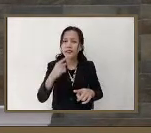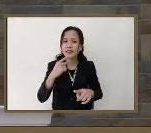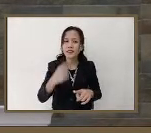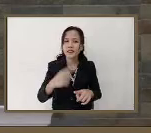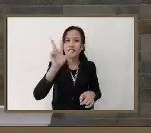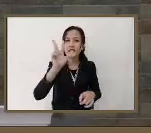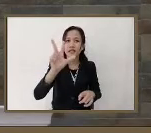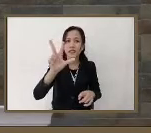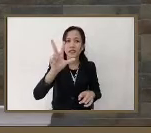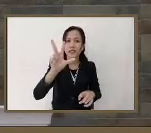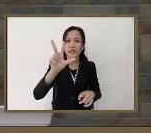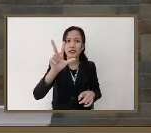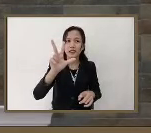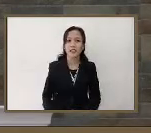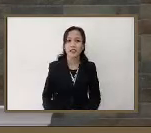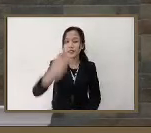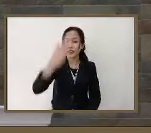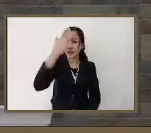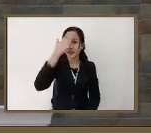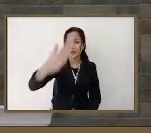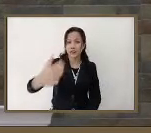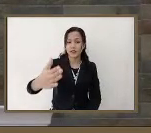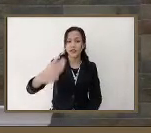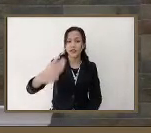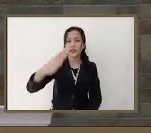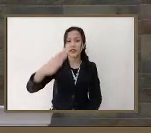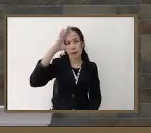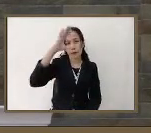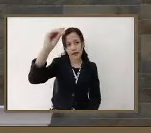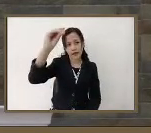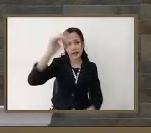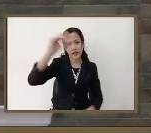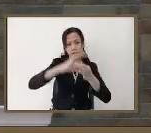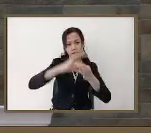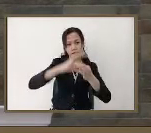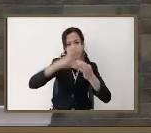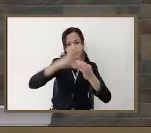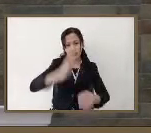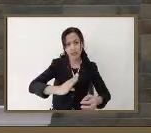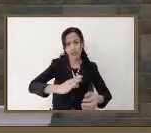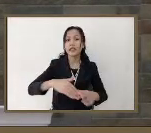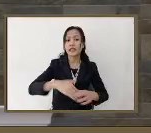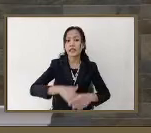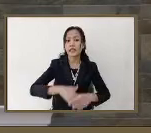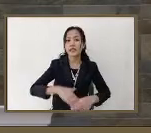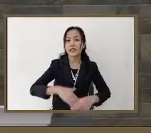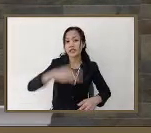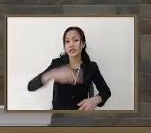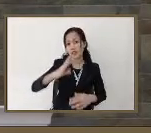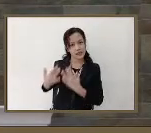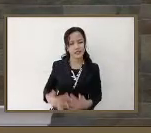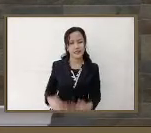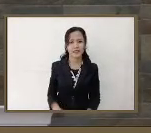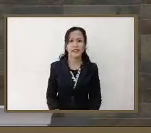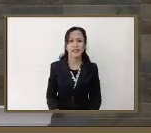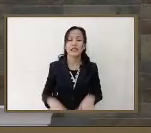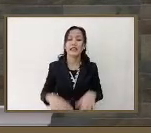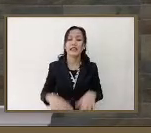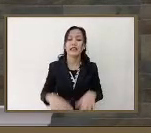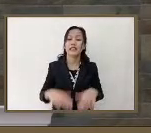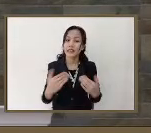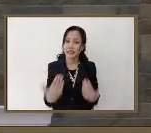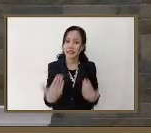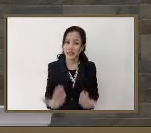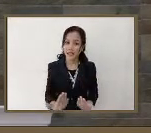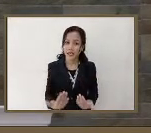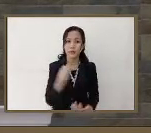God, after man's heart, and after God's heart. So, ngayon po ay pupunta na tayo at